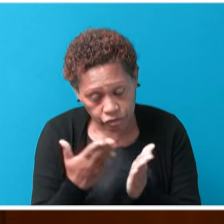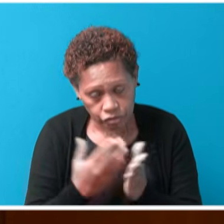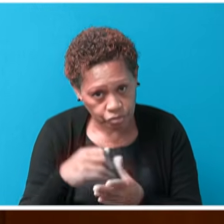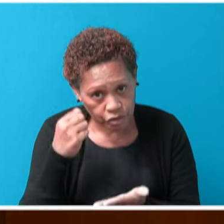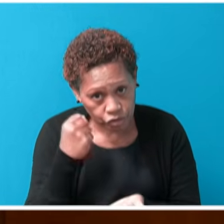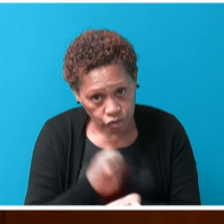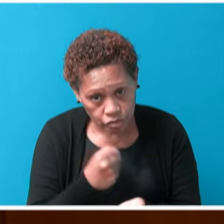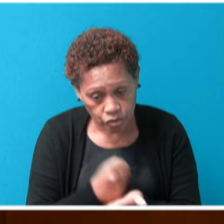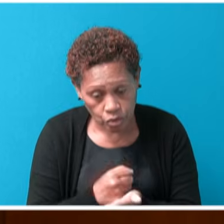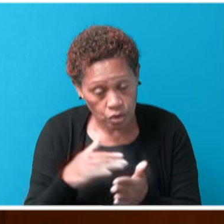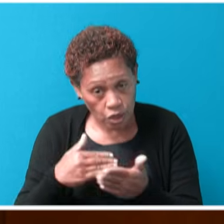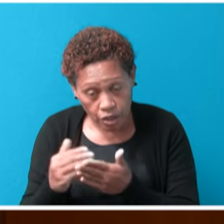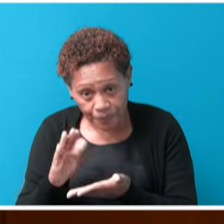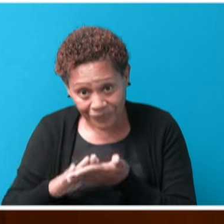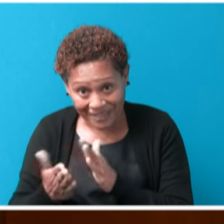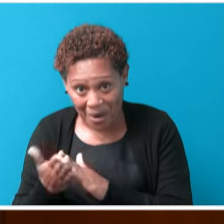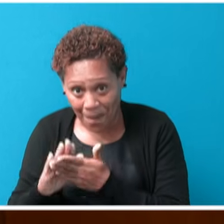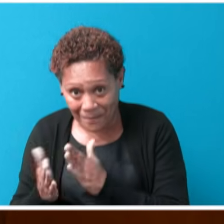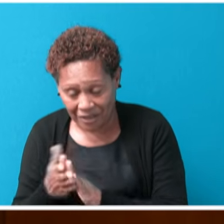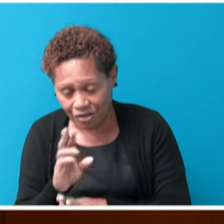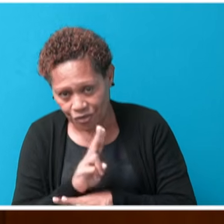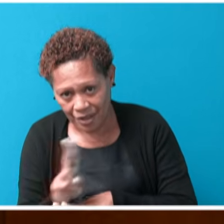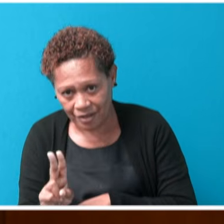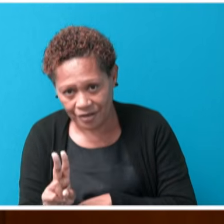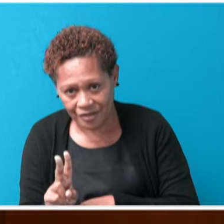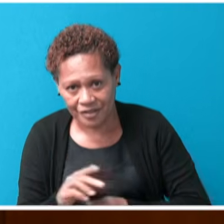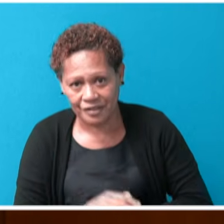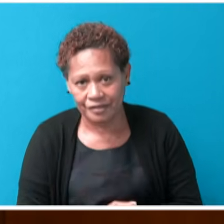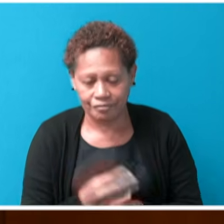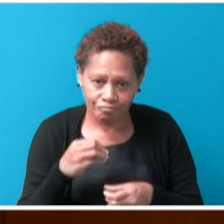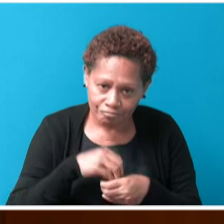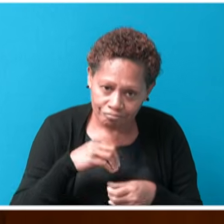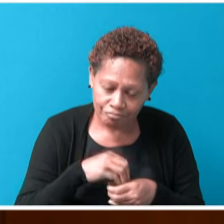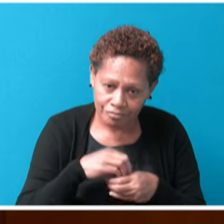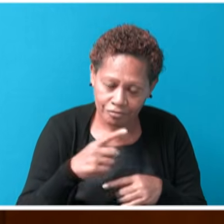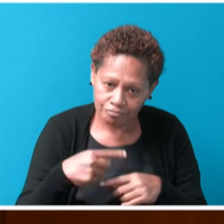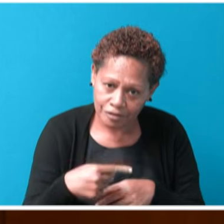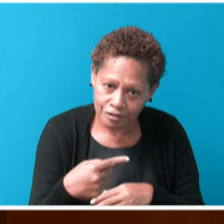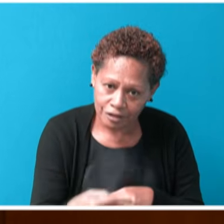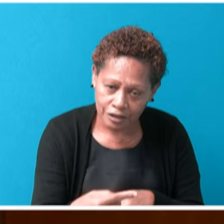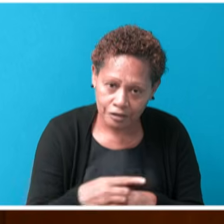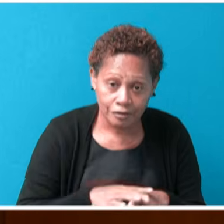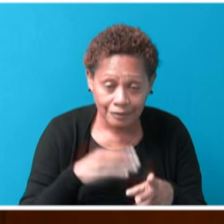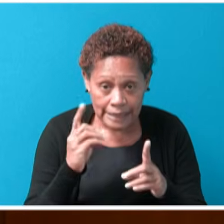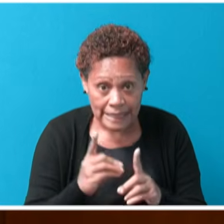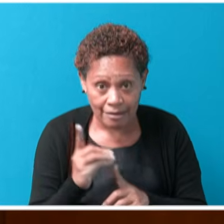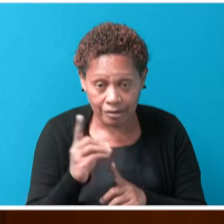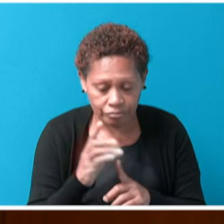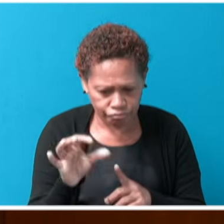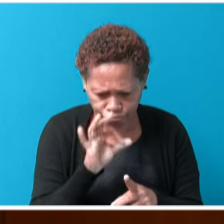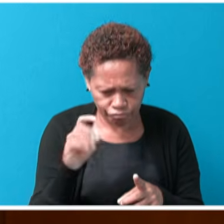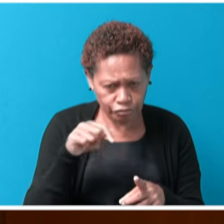the communities feel valued. Inclusive sustainable development is not only a social